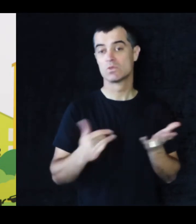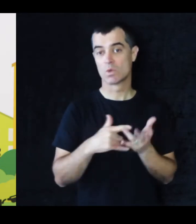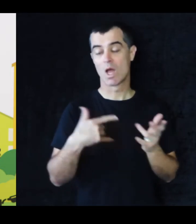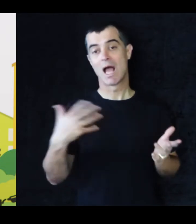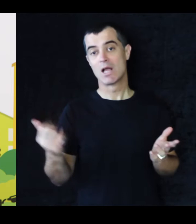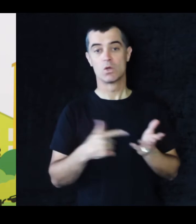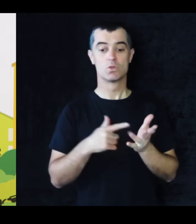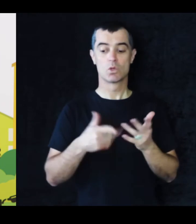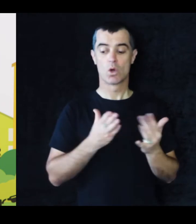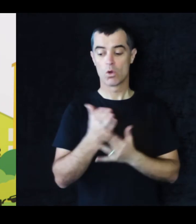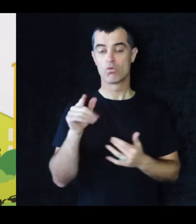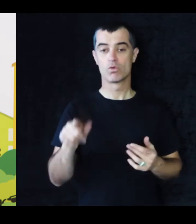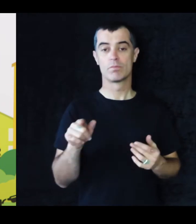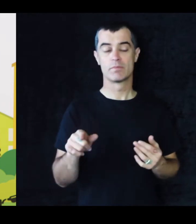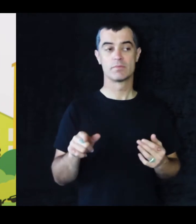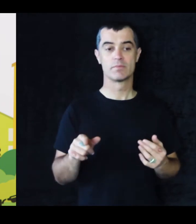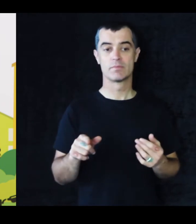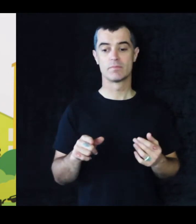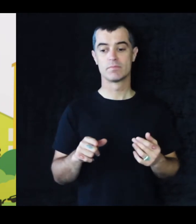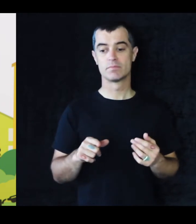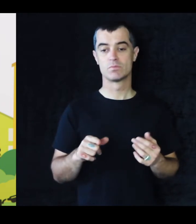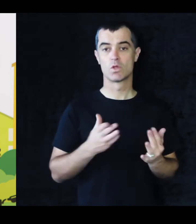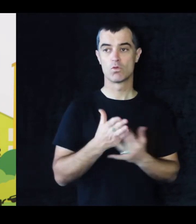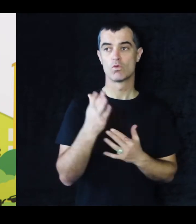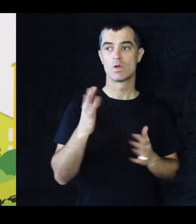or toilets. So I had to go through